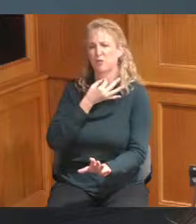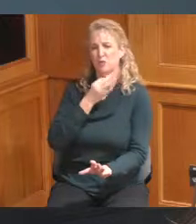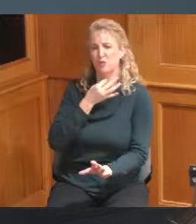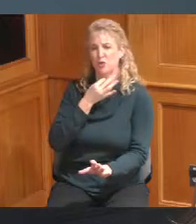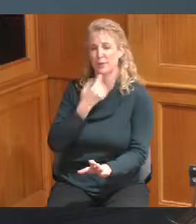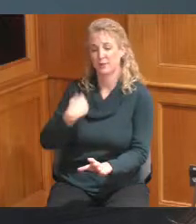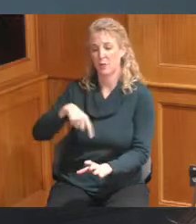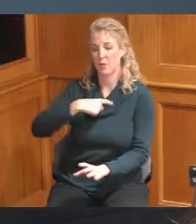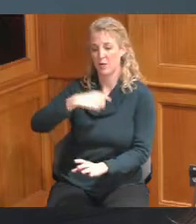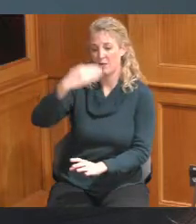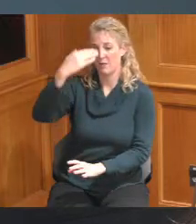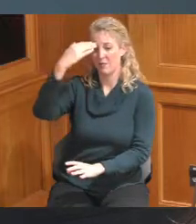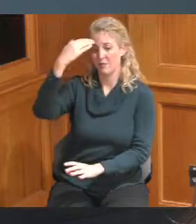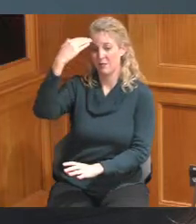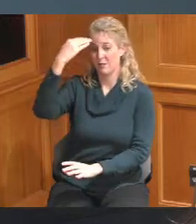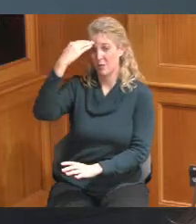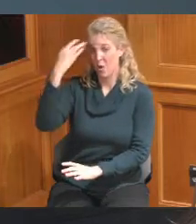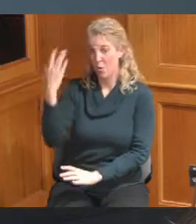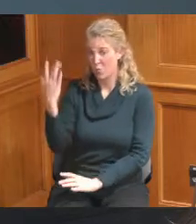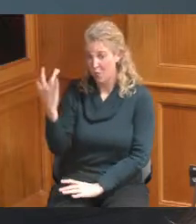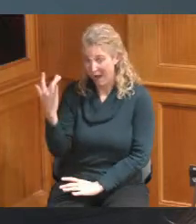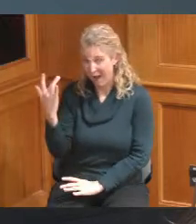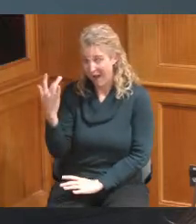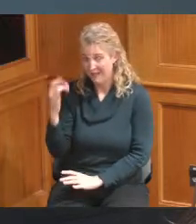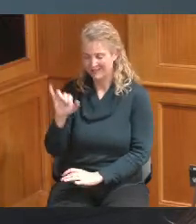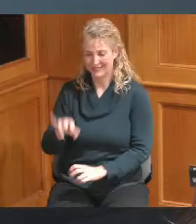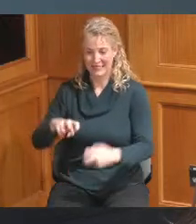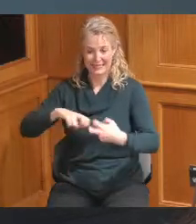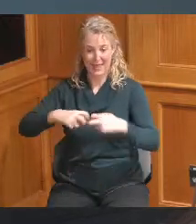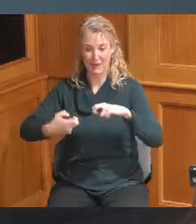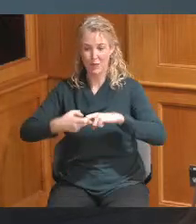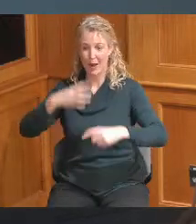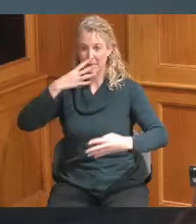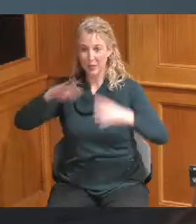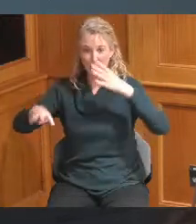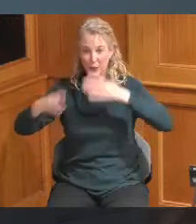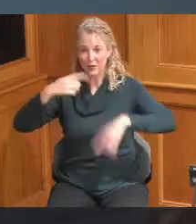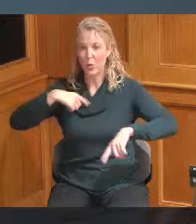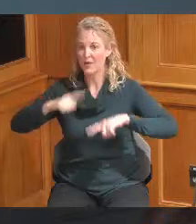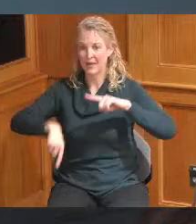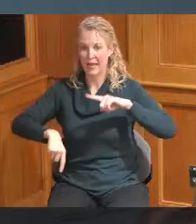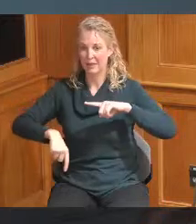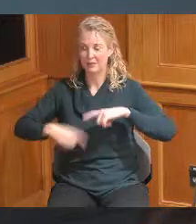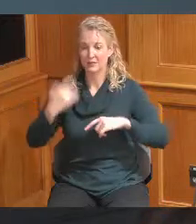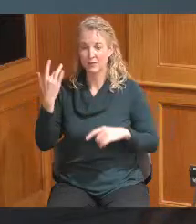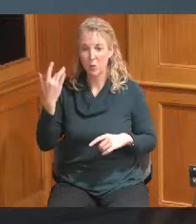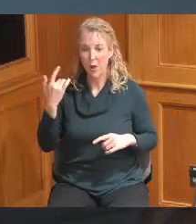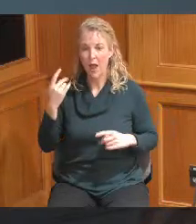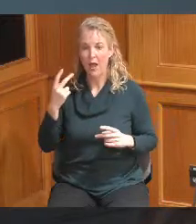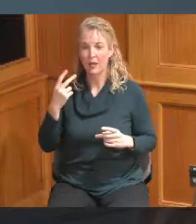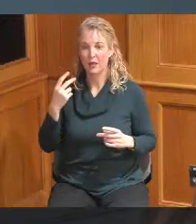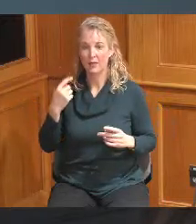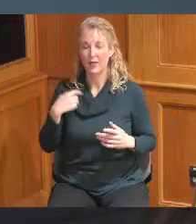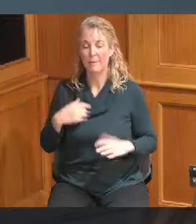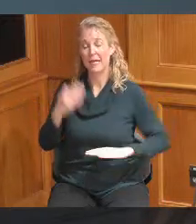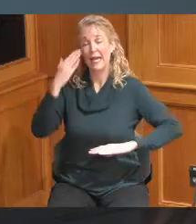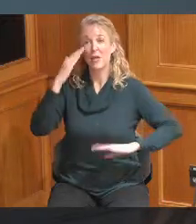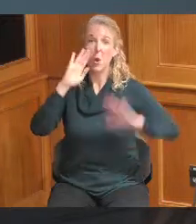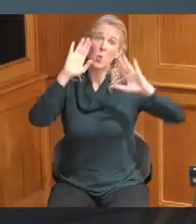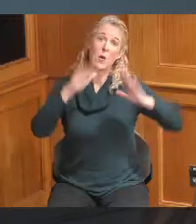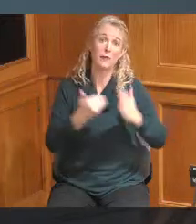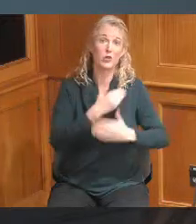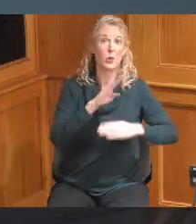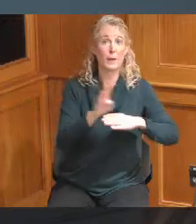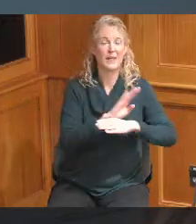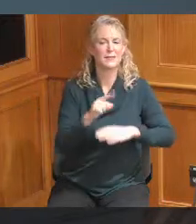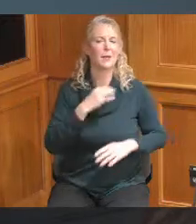summary on, we can't continue to ignore all these businesses that we're losing, because the highlight is all these ones that are coming. So I'd like to